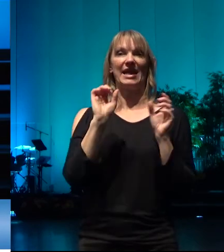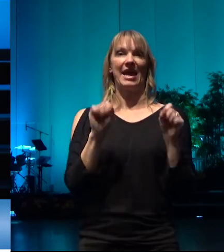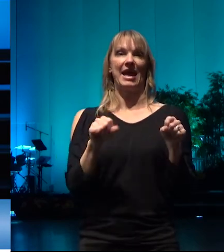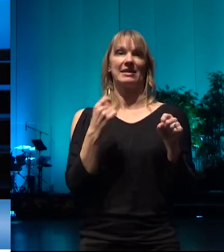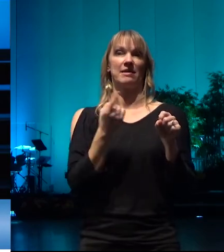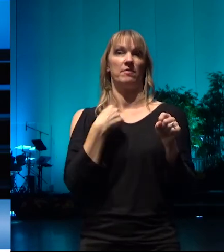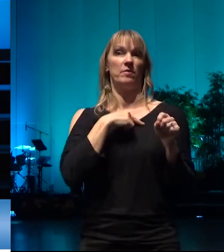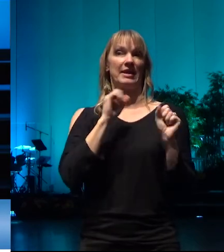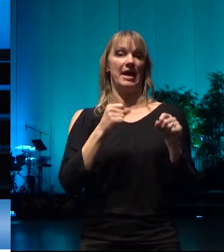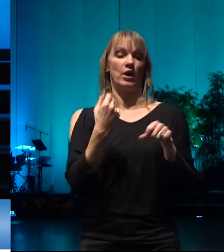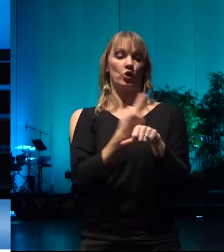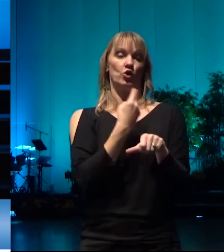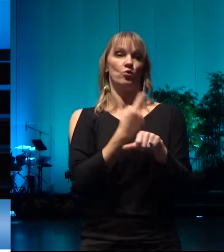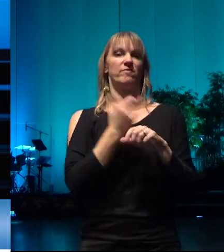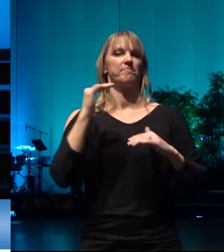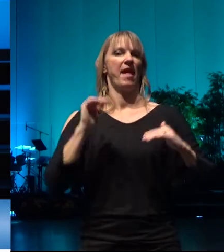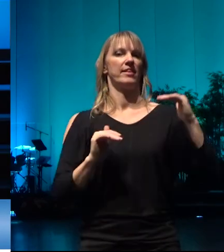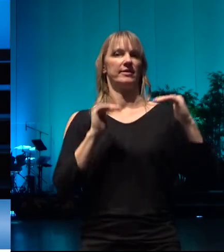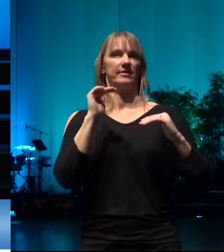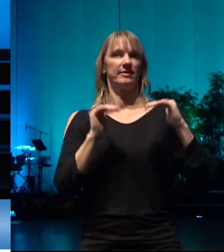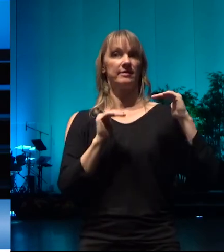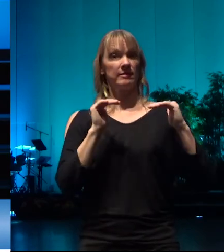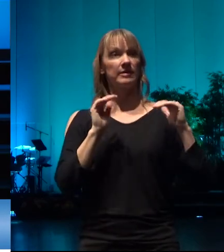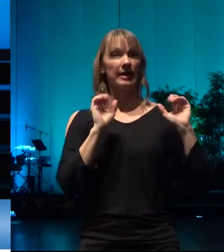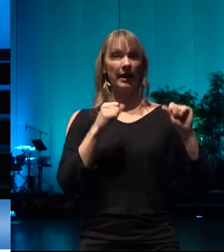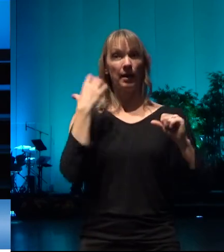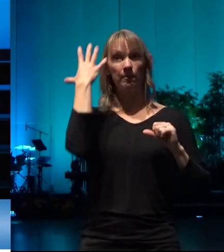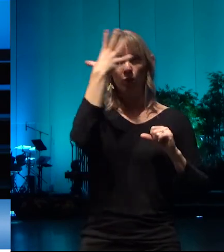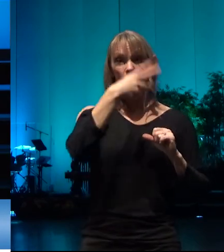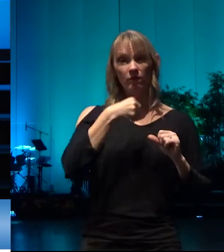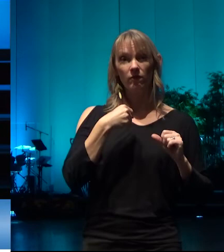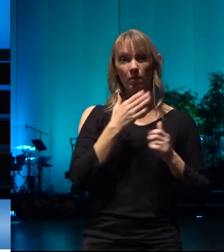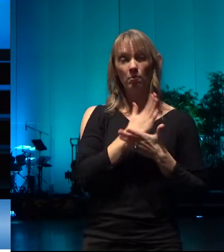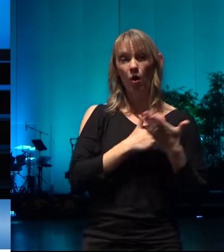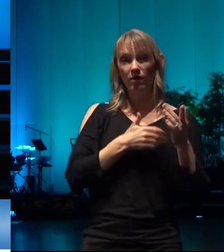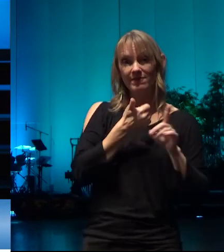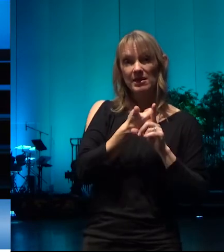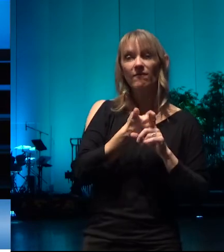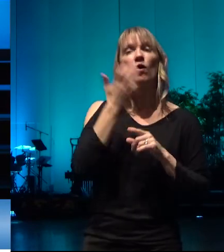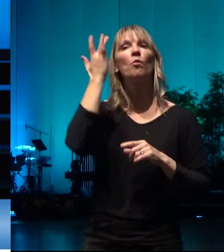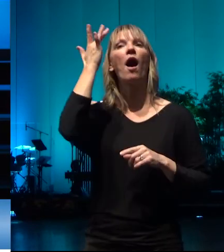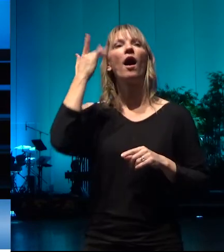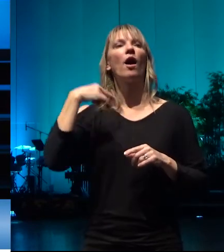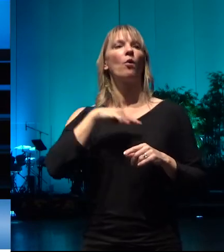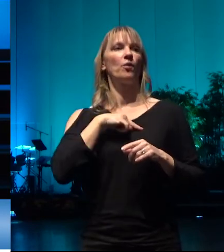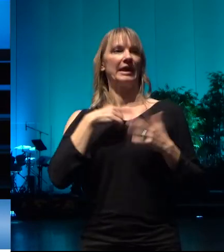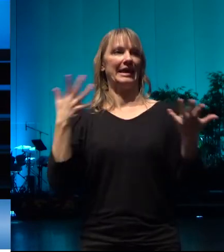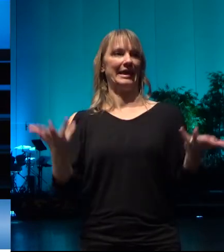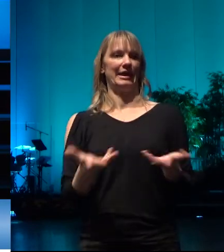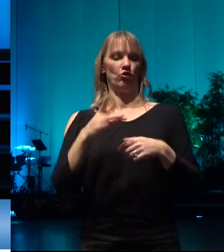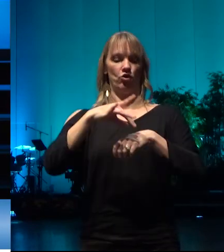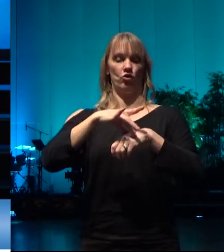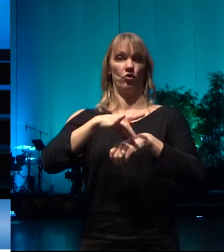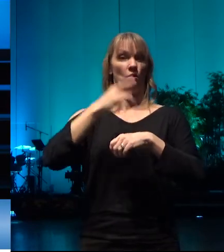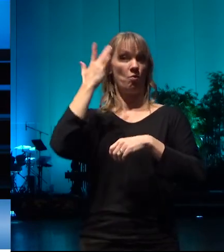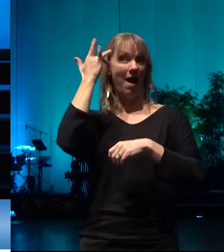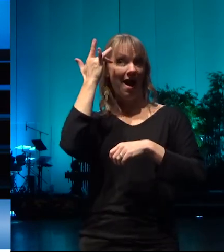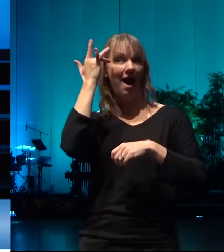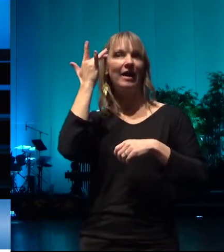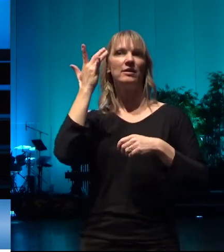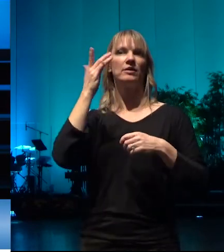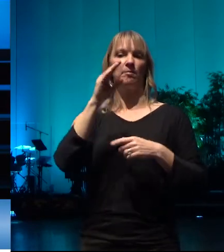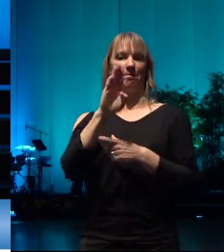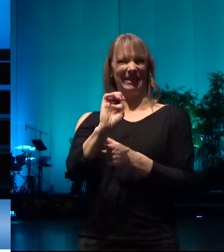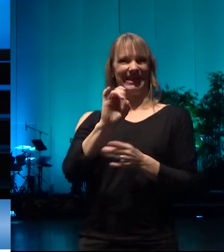can be something we can use in balance and can be a very beautiful aspect of ourselves. Because we came here to Earth